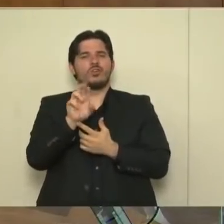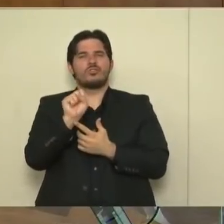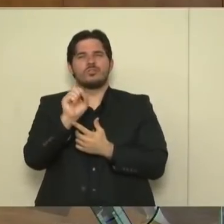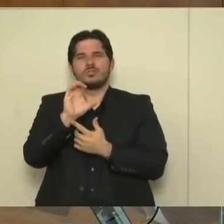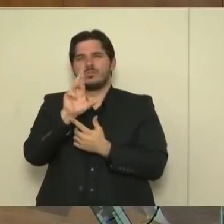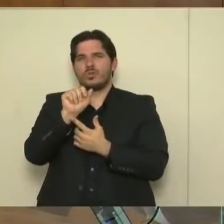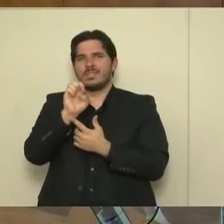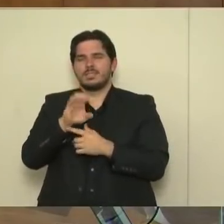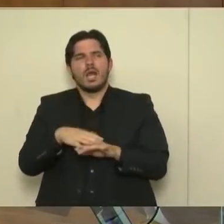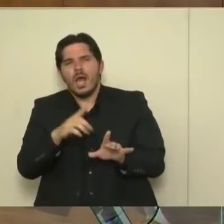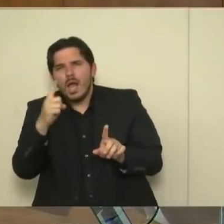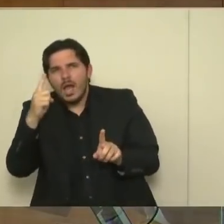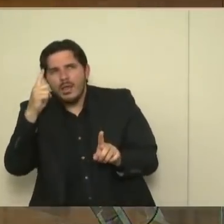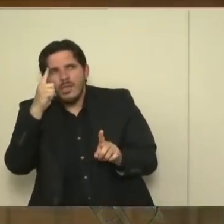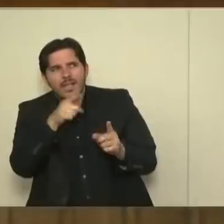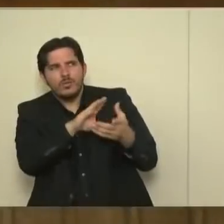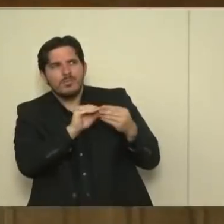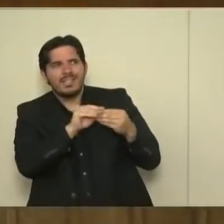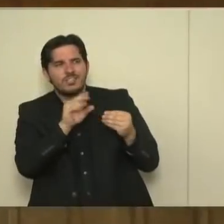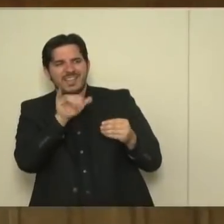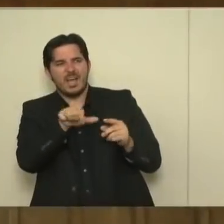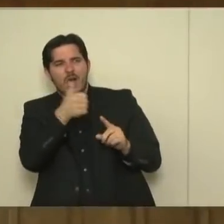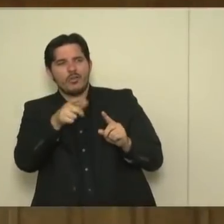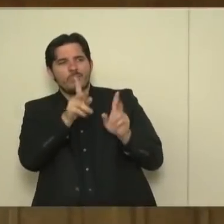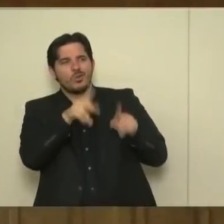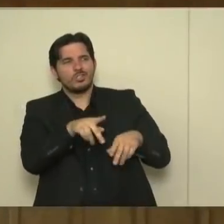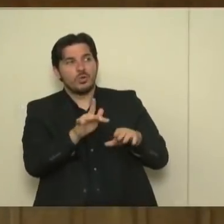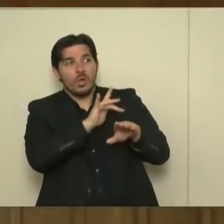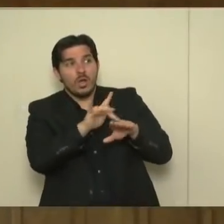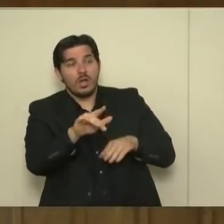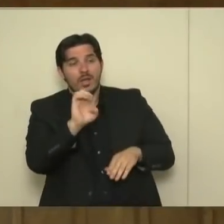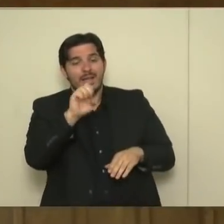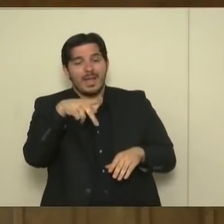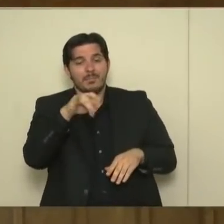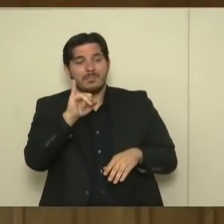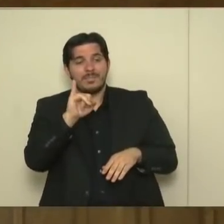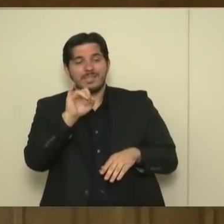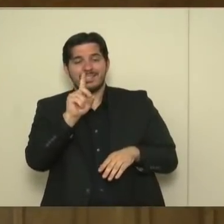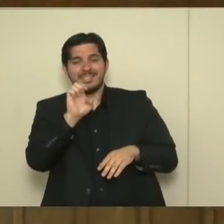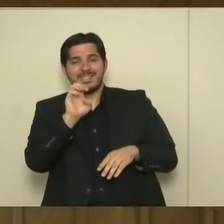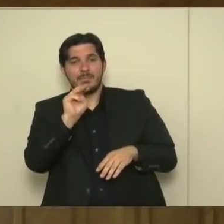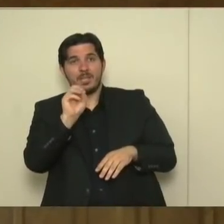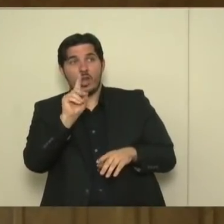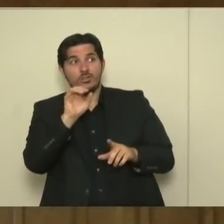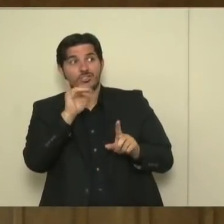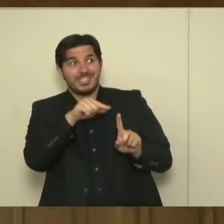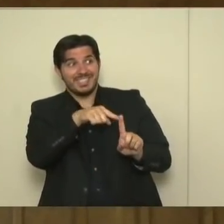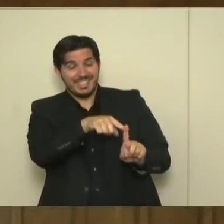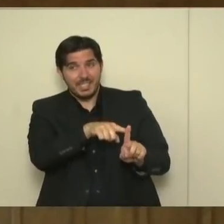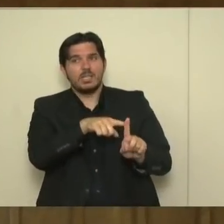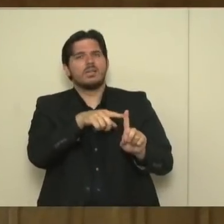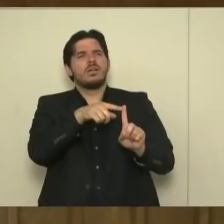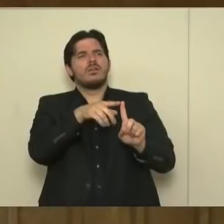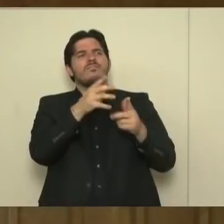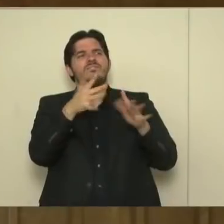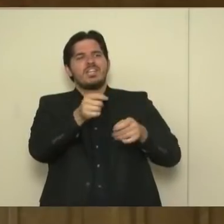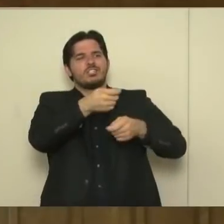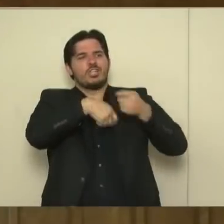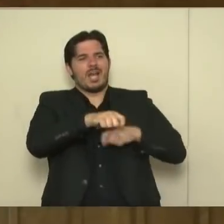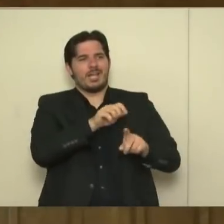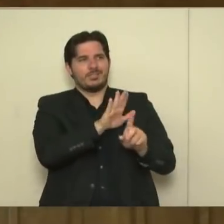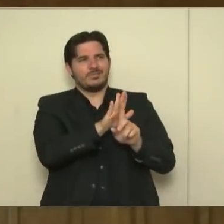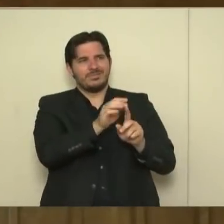of our epidemiologic response division. They have hired his replacement. Her name